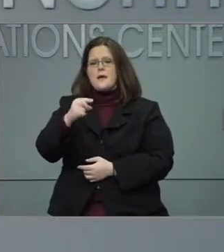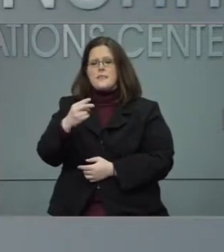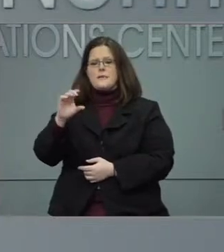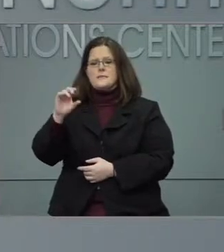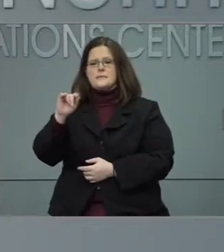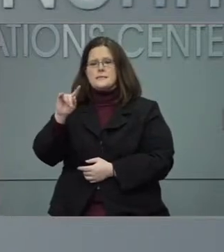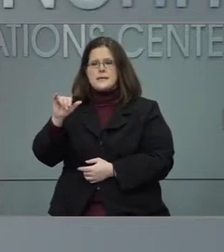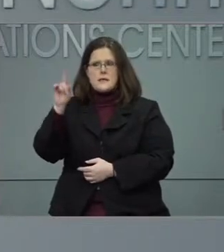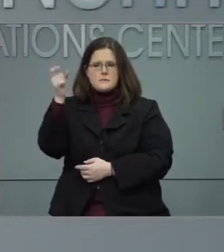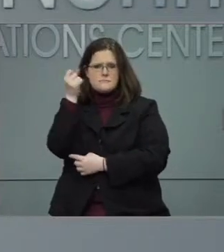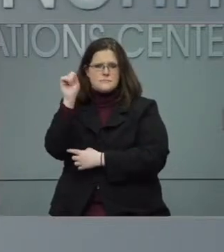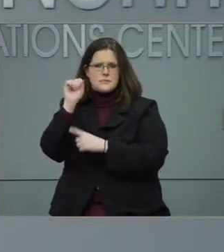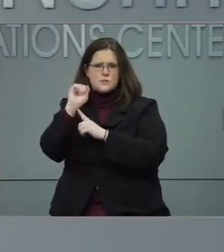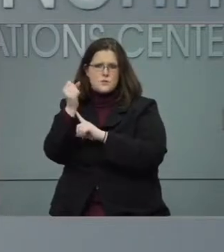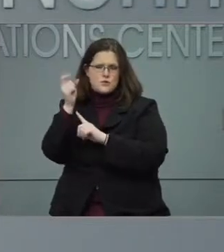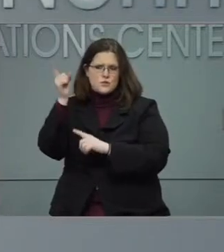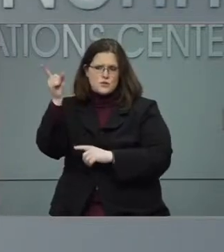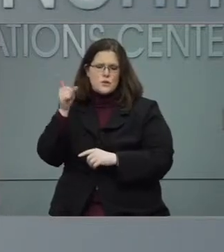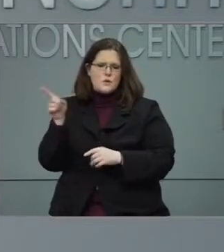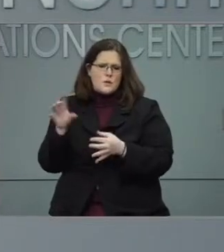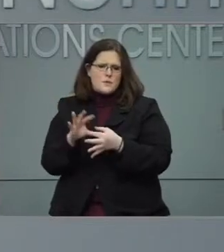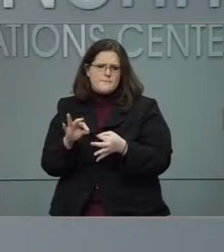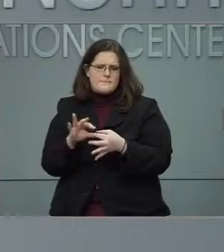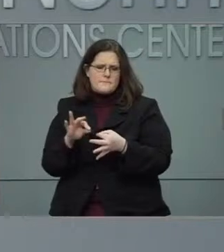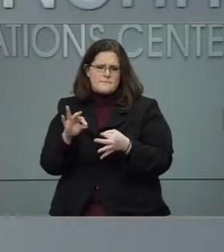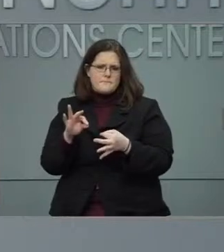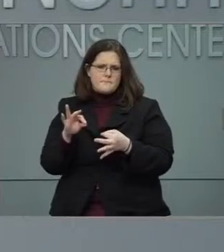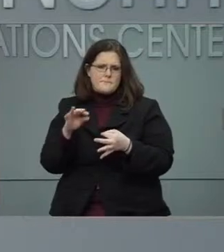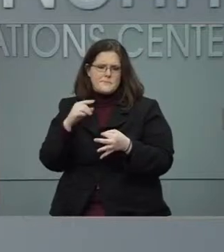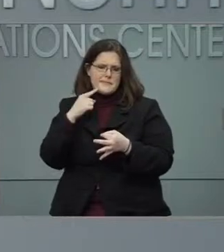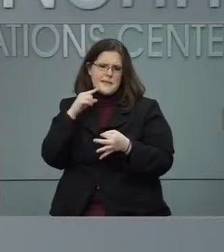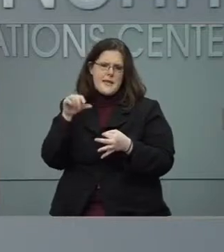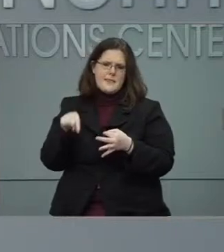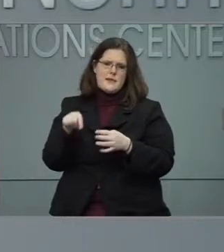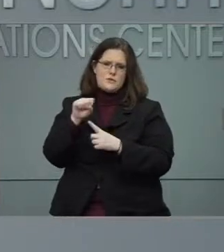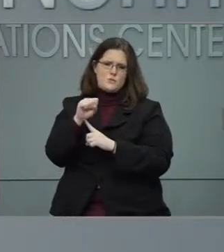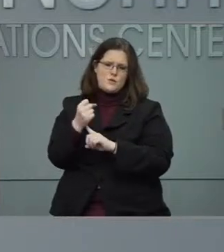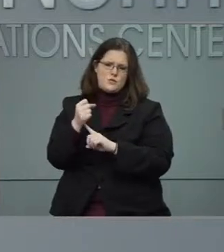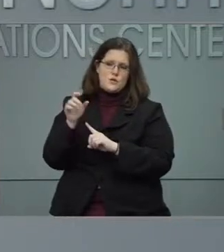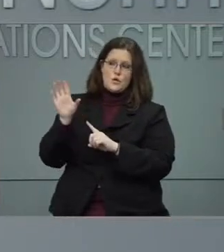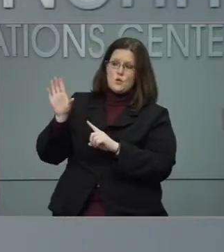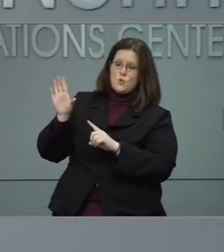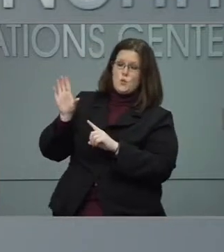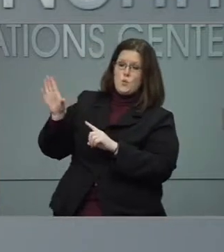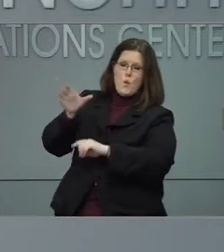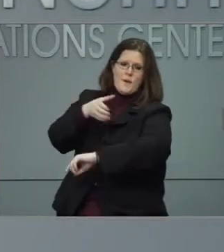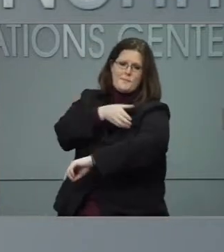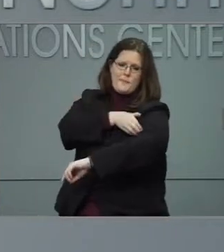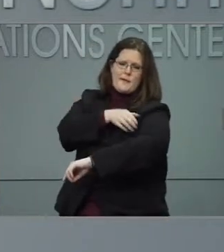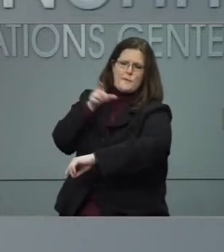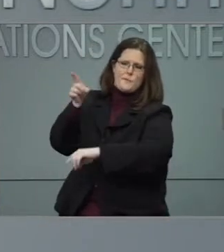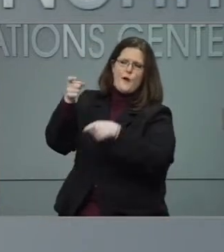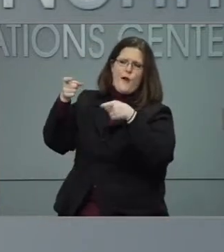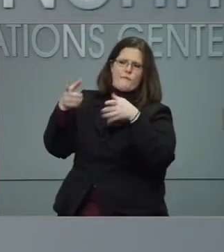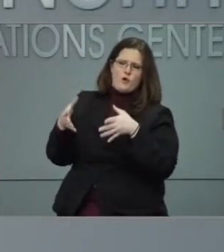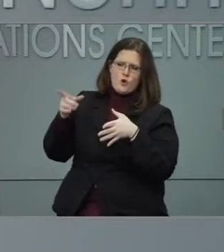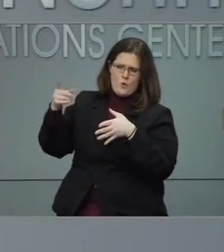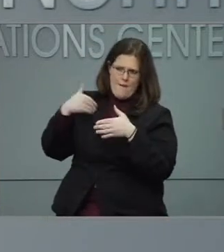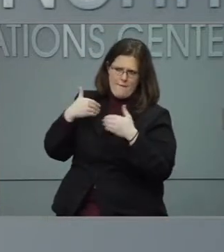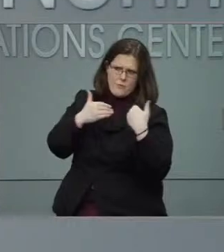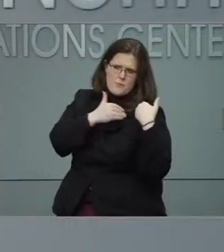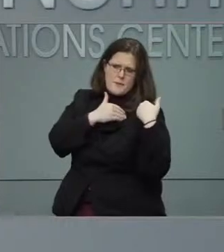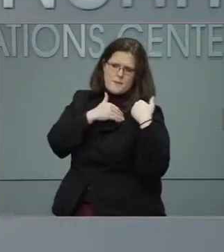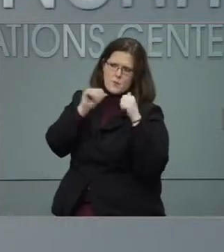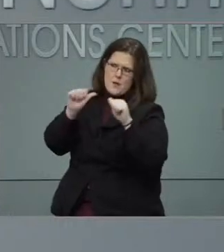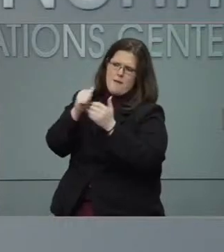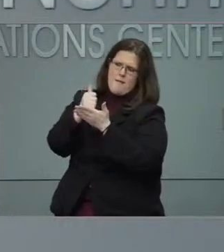that a special prosecutor is needed in this case. So in your capacity as governor, are you able to make that